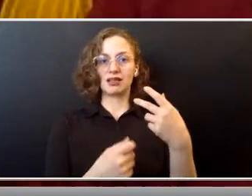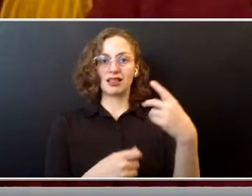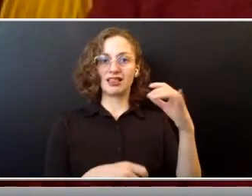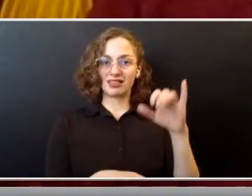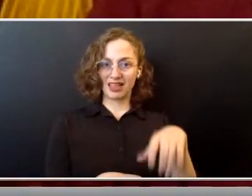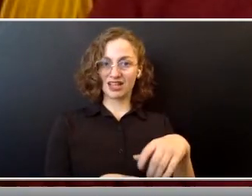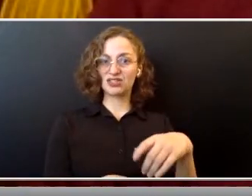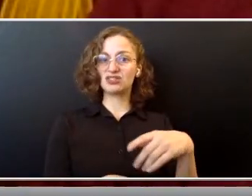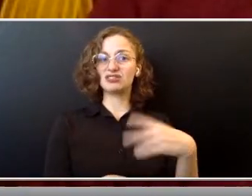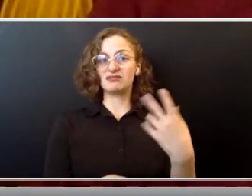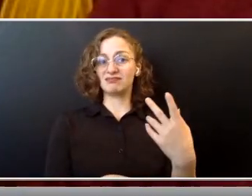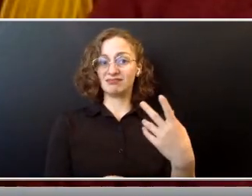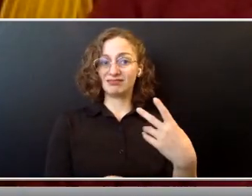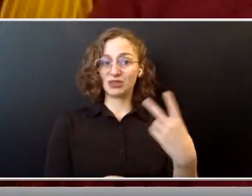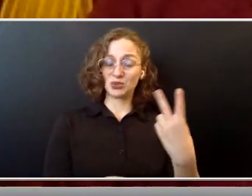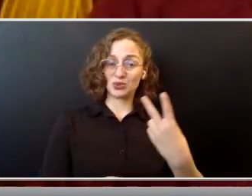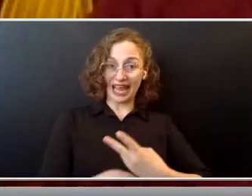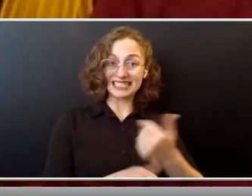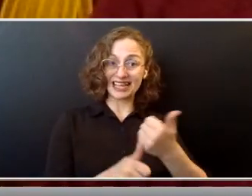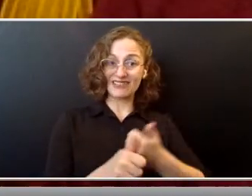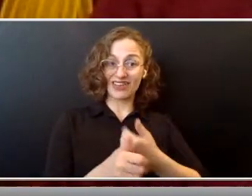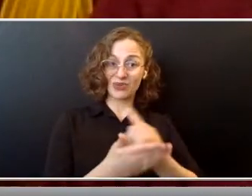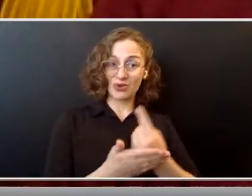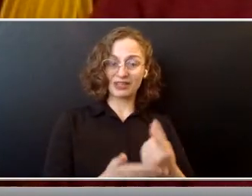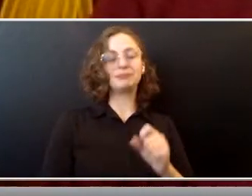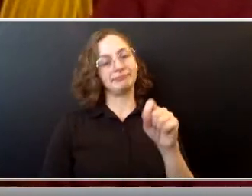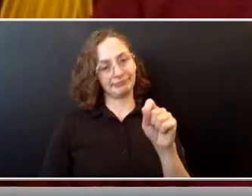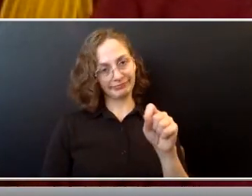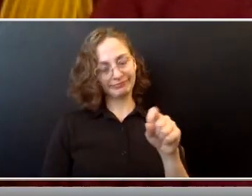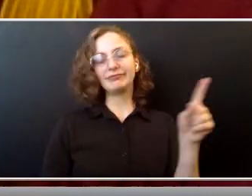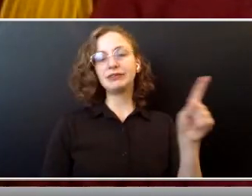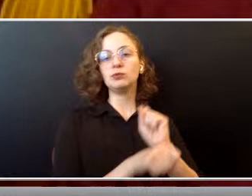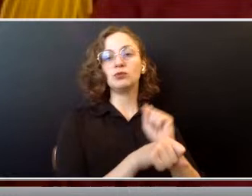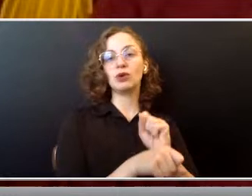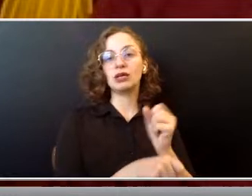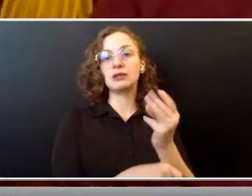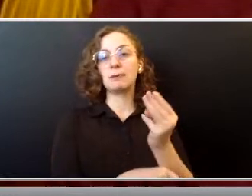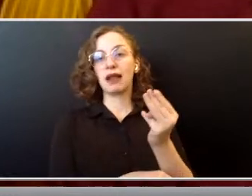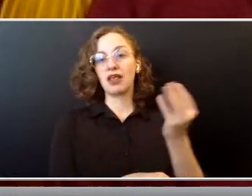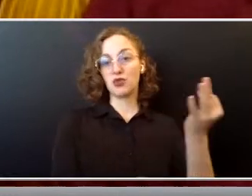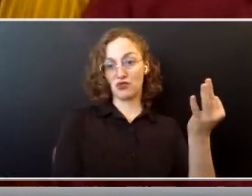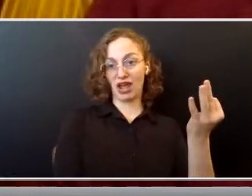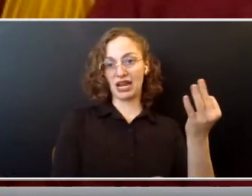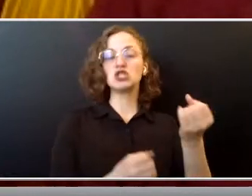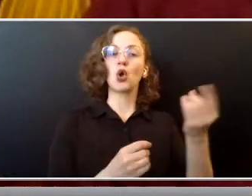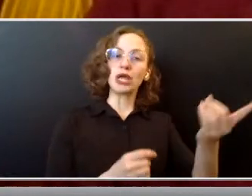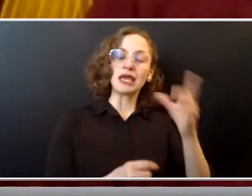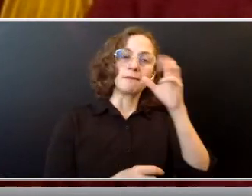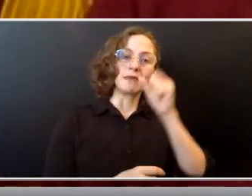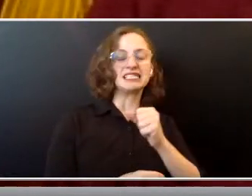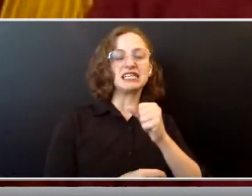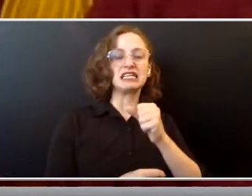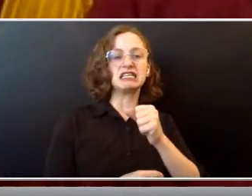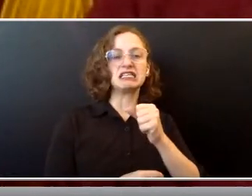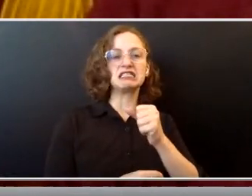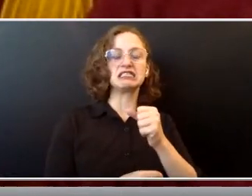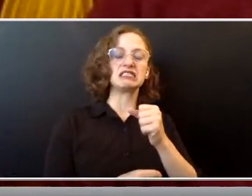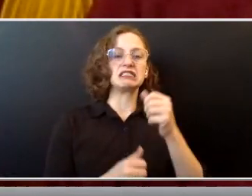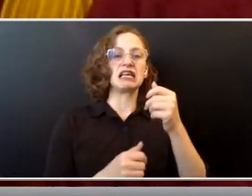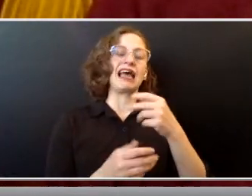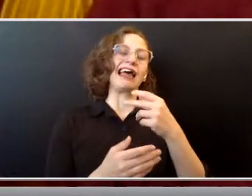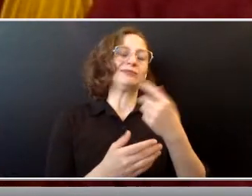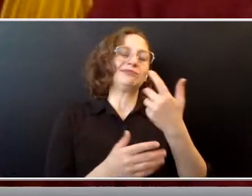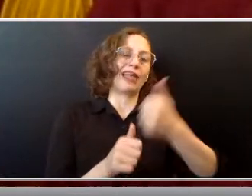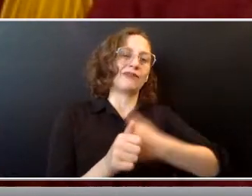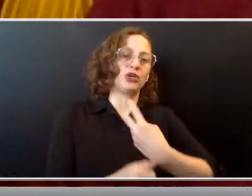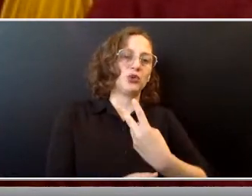Yes, we do both miss work. He works a Monday through Friday, so he misses every other Monday. And I have a variable schedule, so